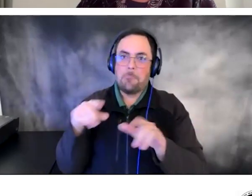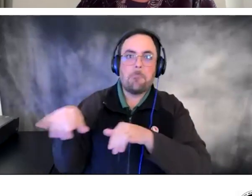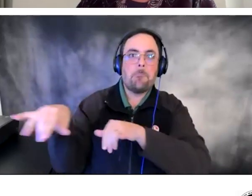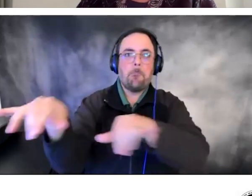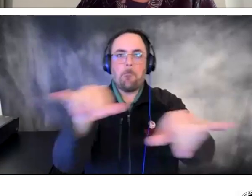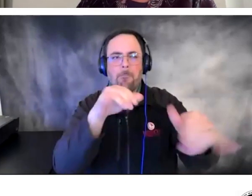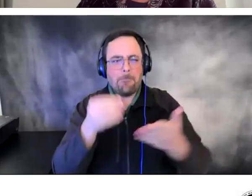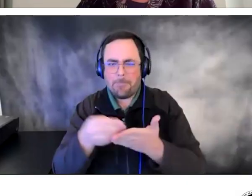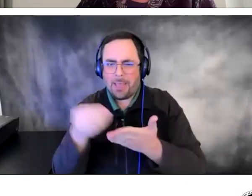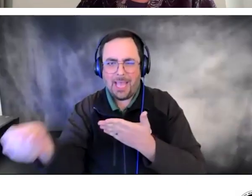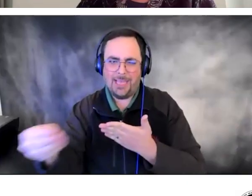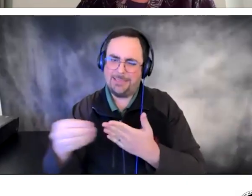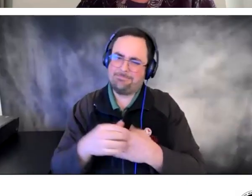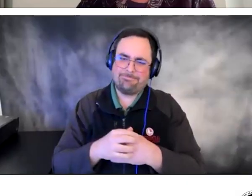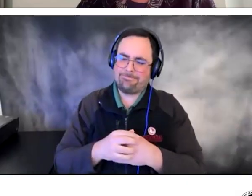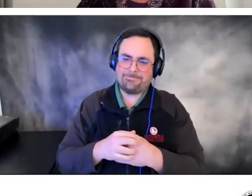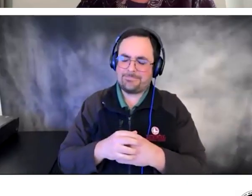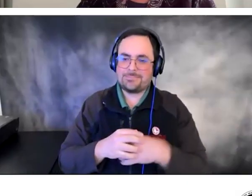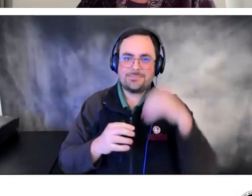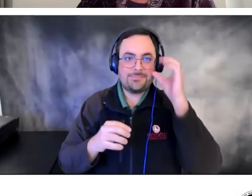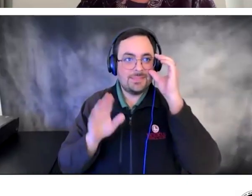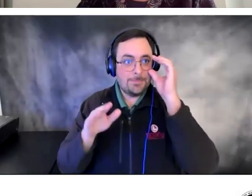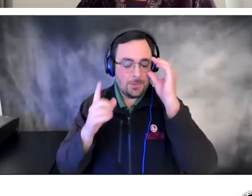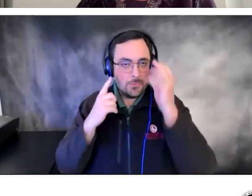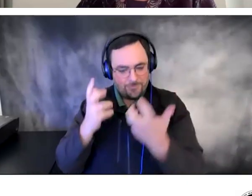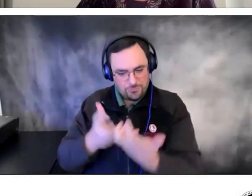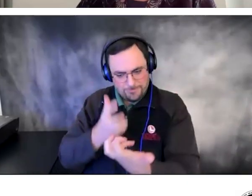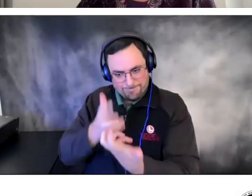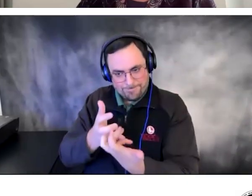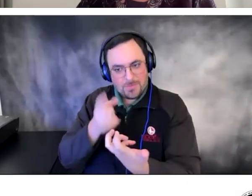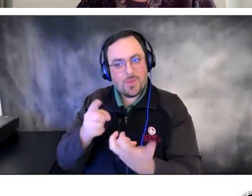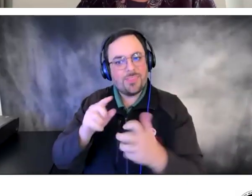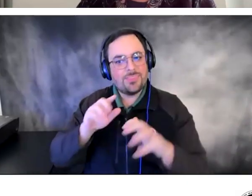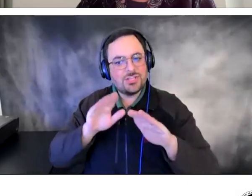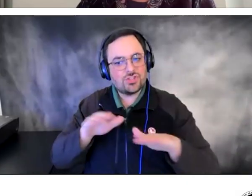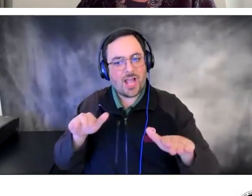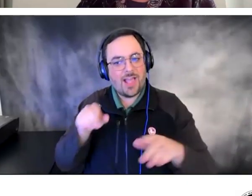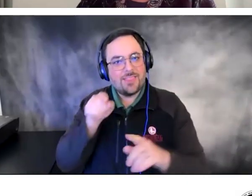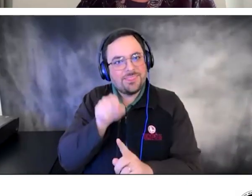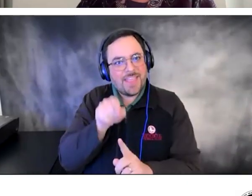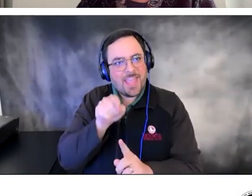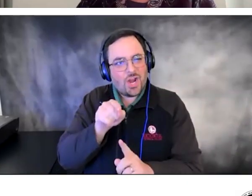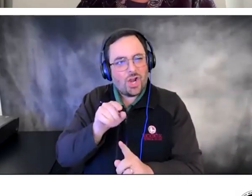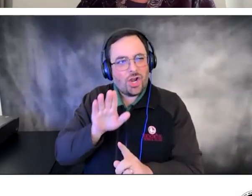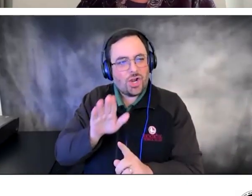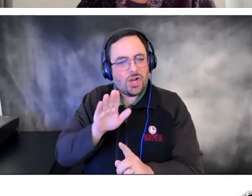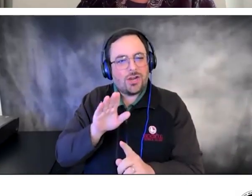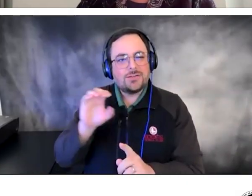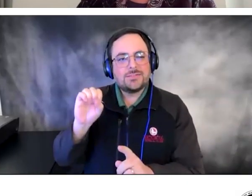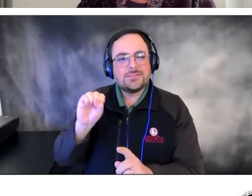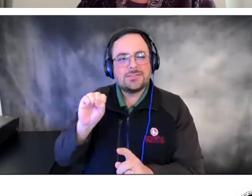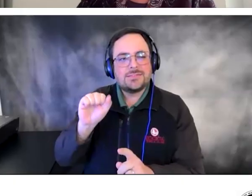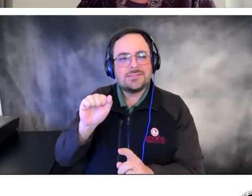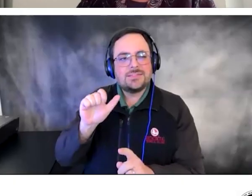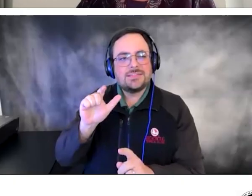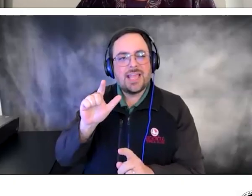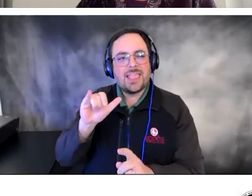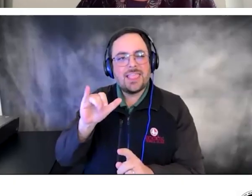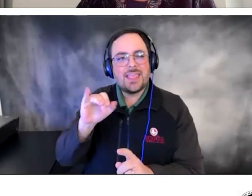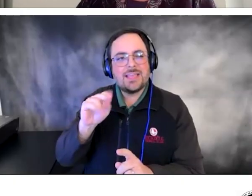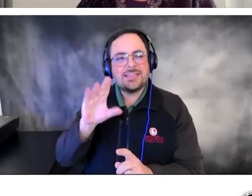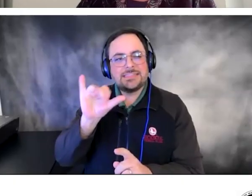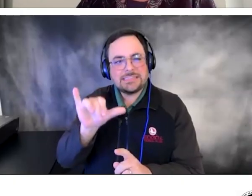time, we collect the objects with the child because we want to honor the concept of saliency,